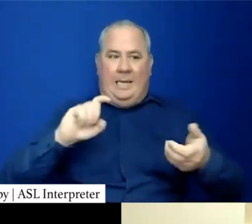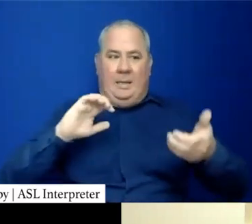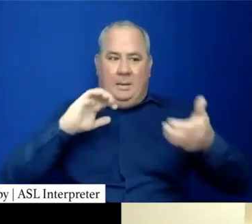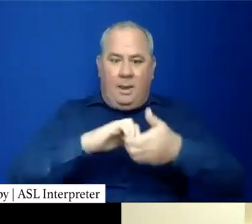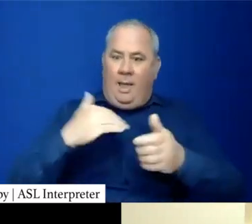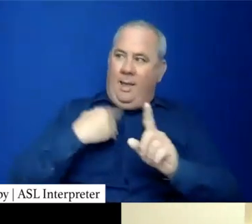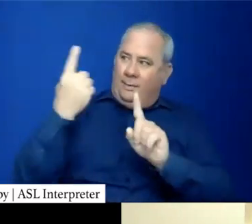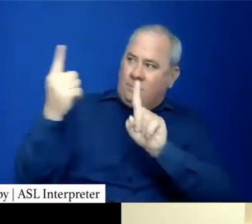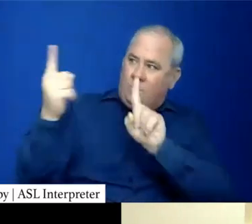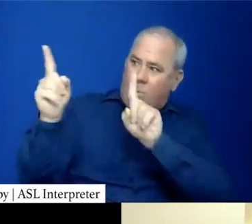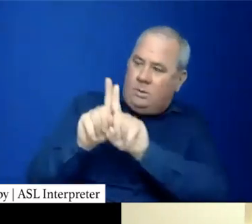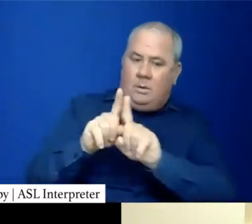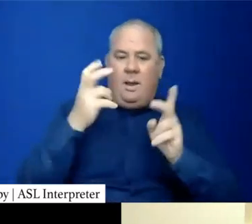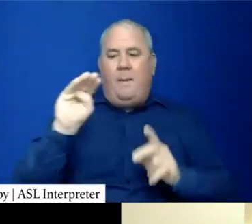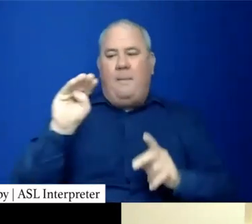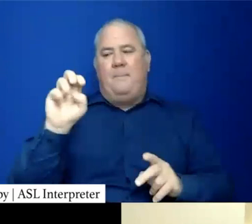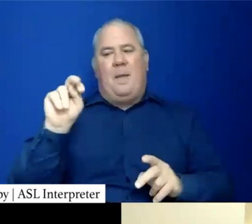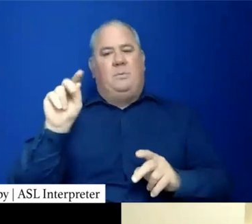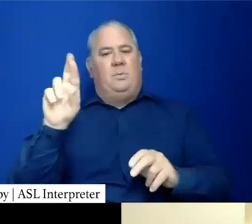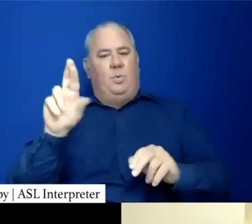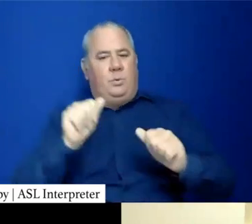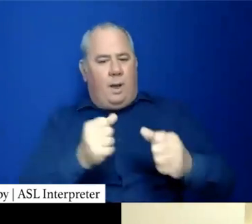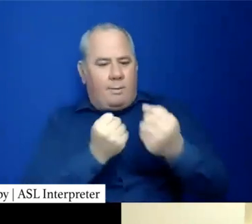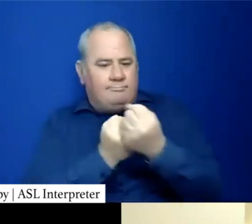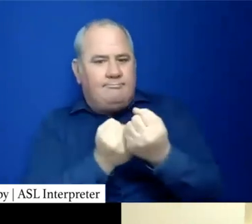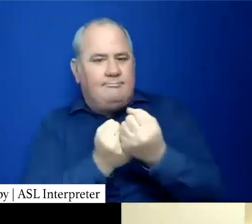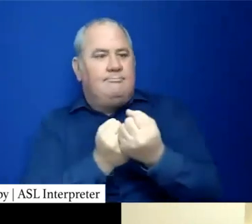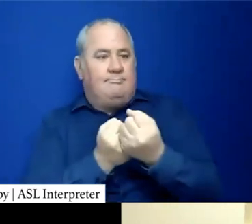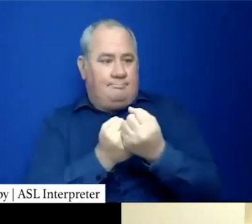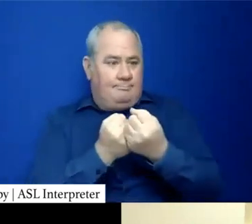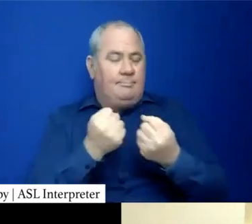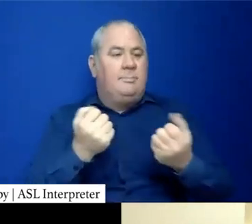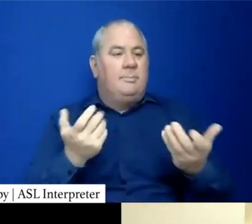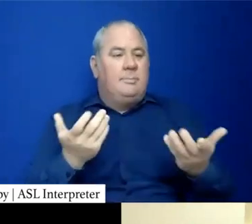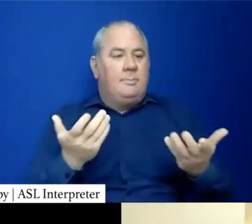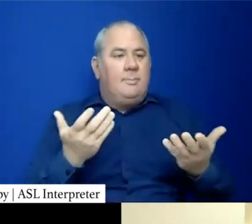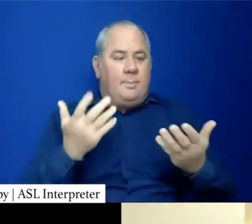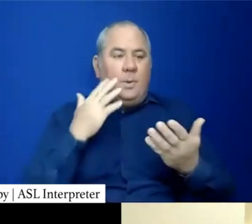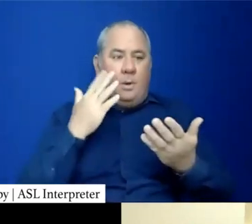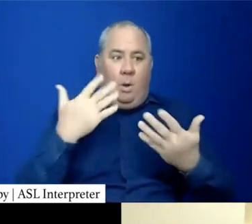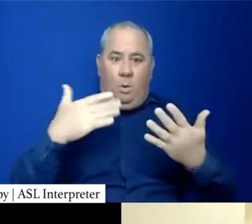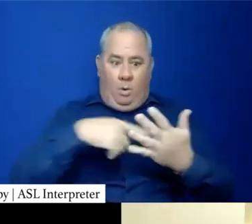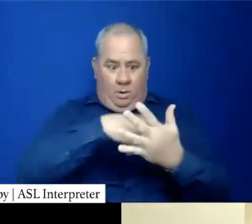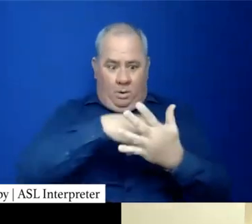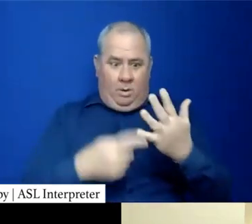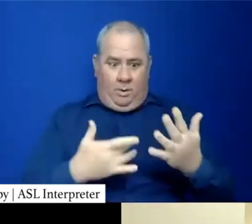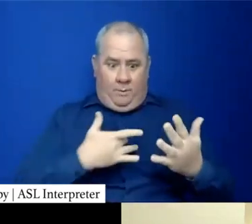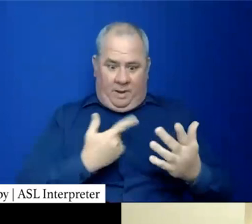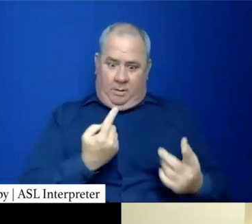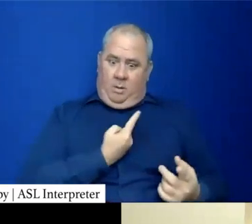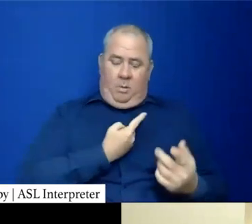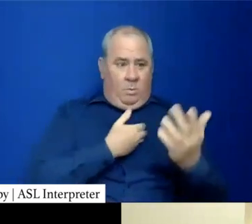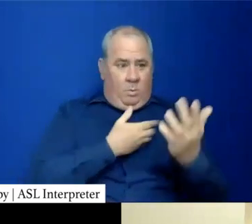it much easier to get through all the ableism, because they aren't navigating alone. I think that's critical too. Yeah.